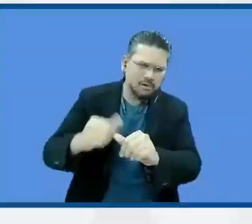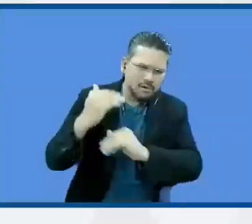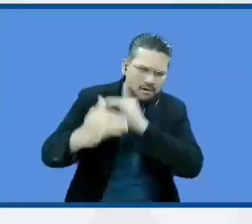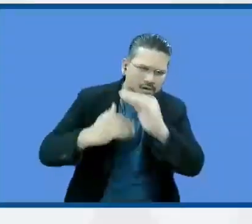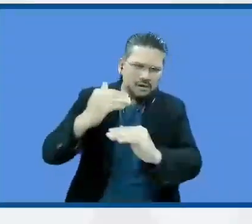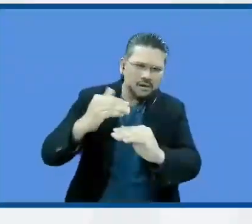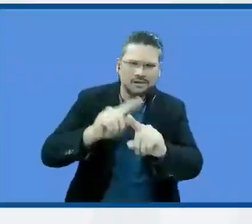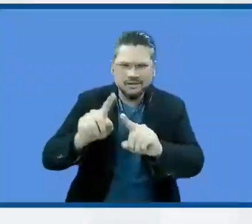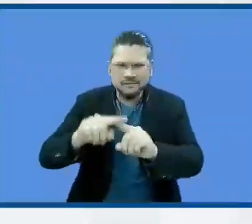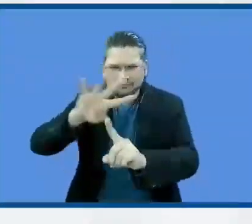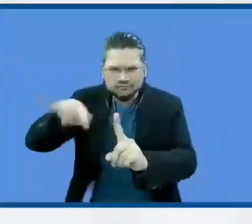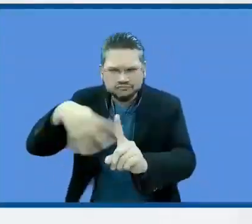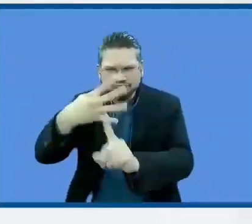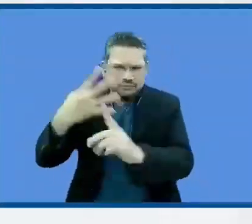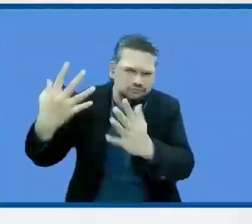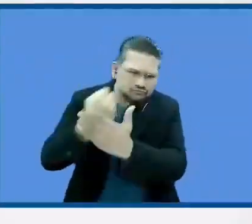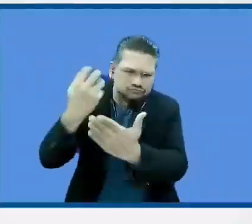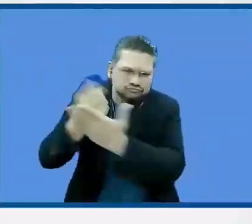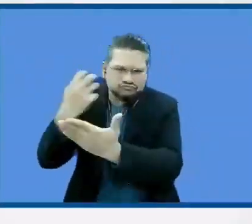Waste, inequality,